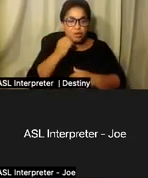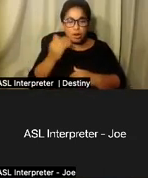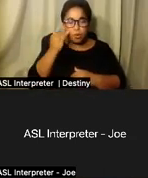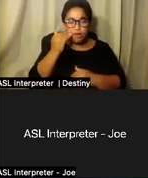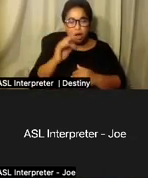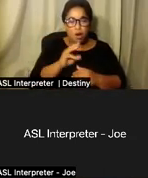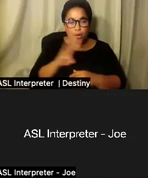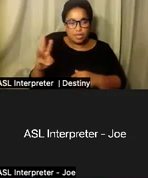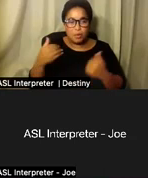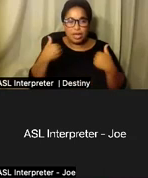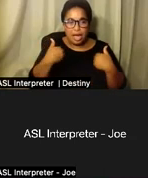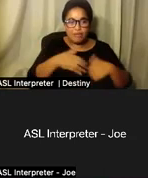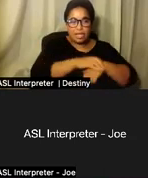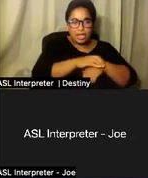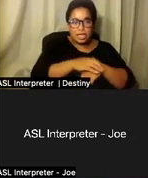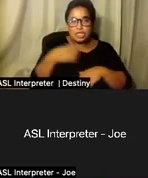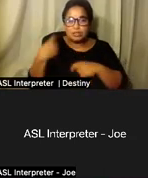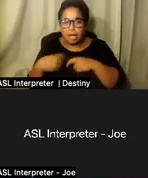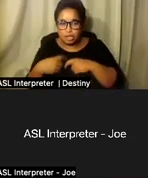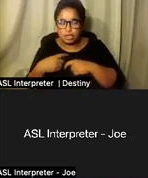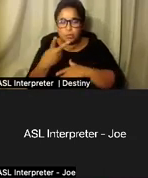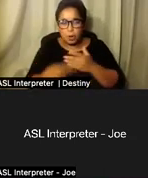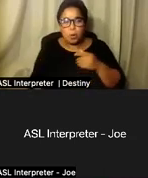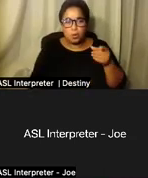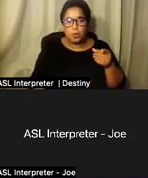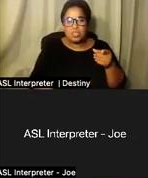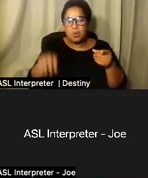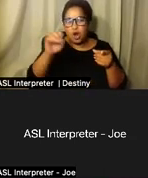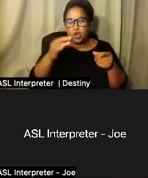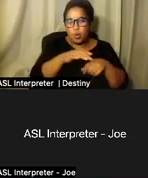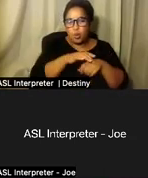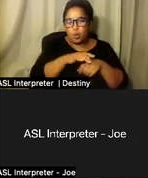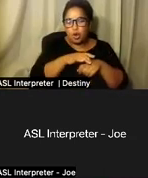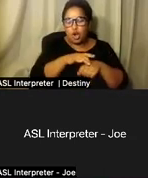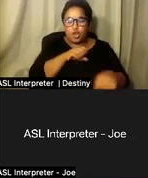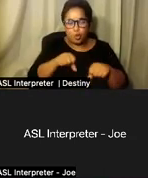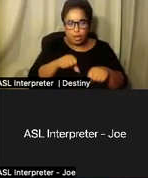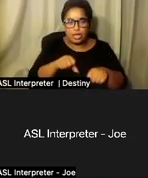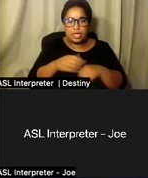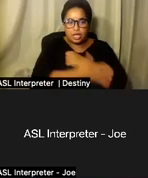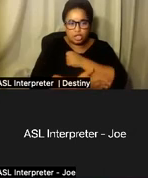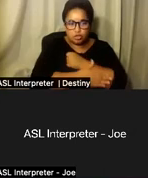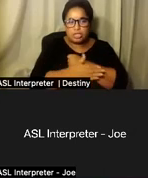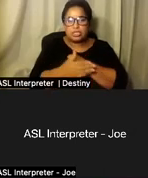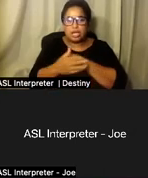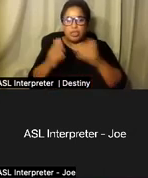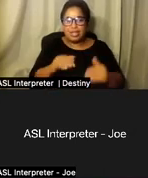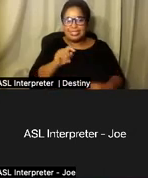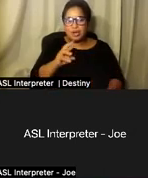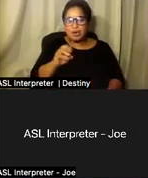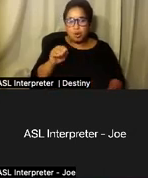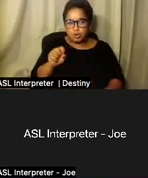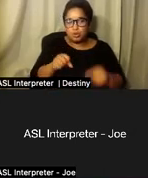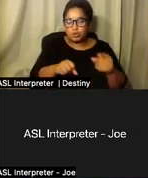and Spanish at terremotos.org, and we support Tsunami Zone and Shakeout. And we're not gonna say hardly anything about Shakeout today, but